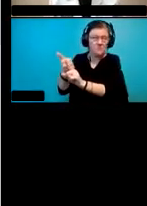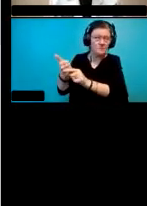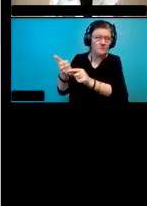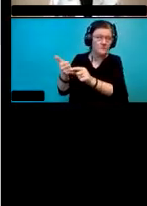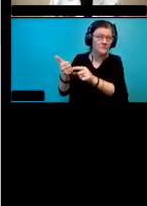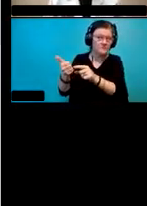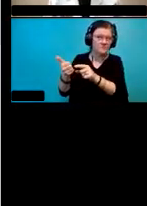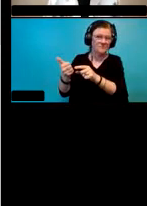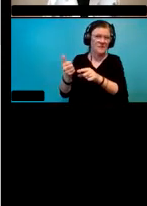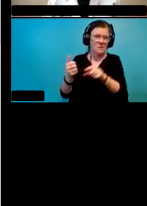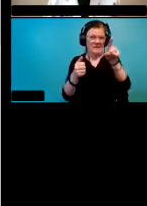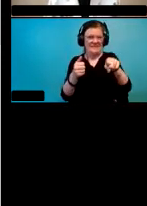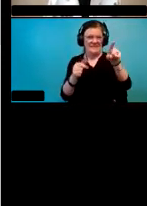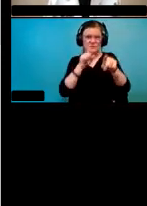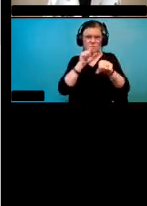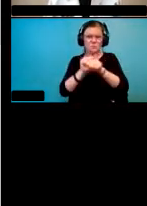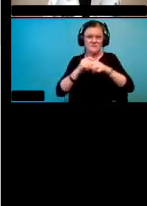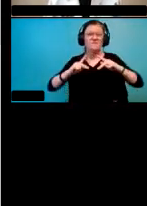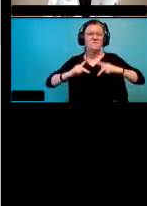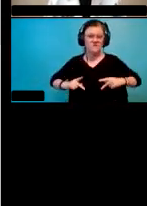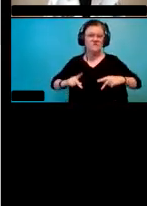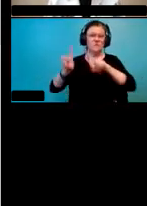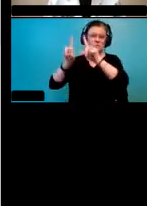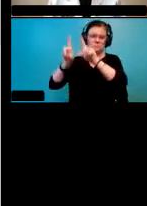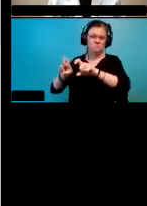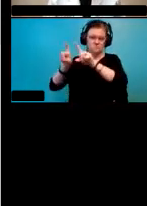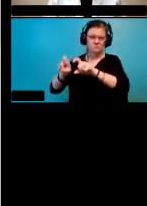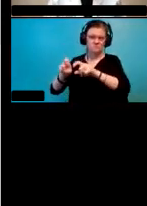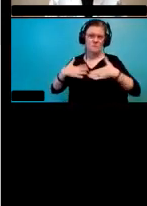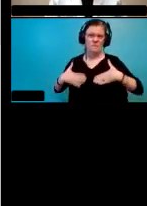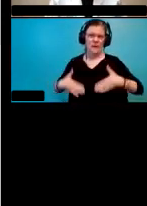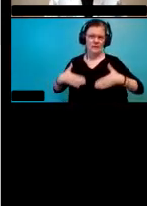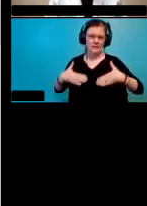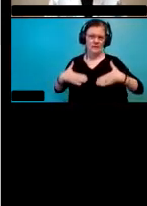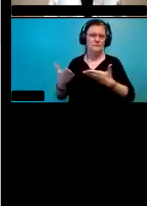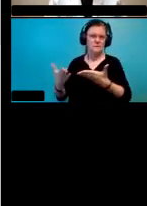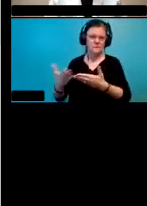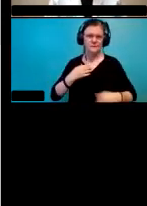but that's the actual exam that we do in the clinic.